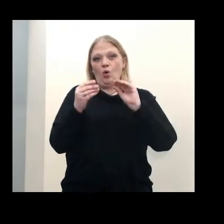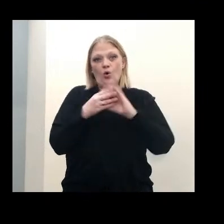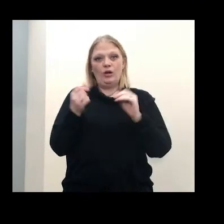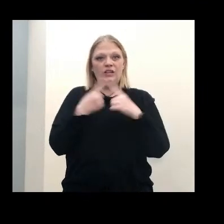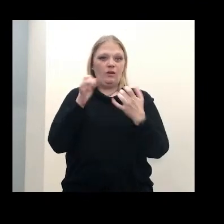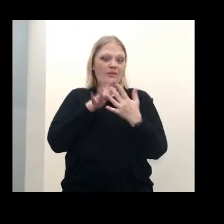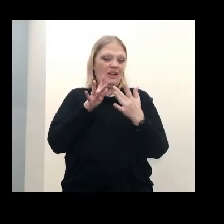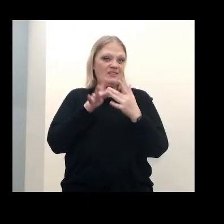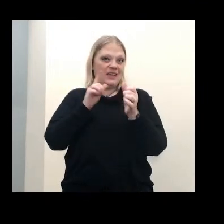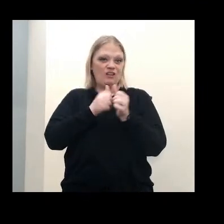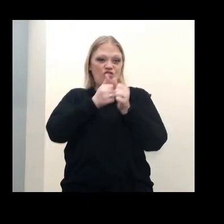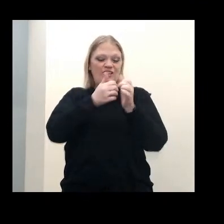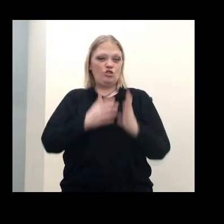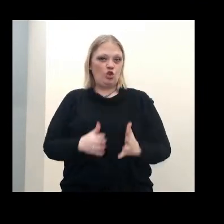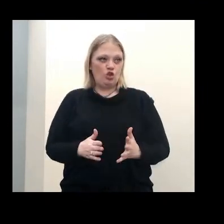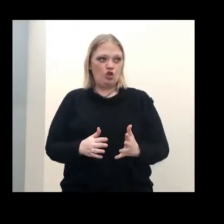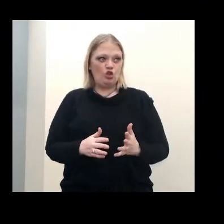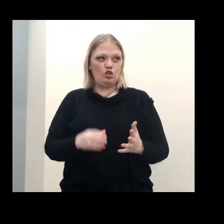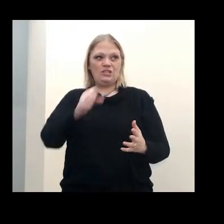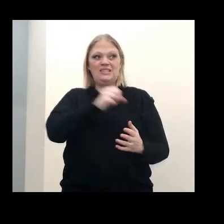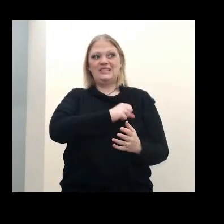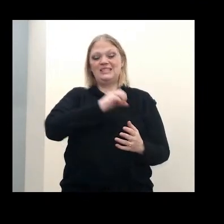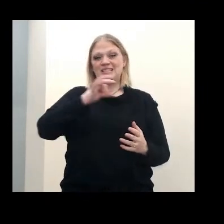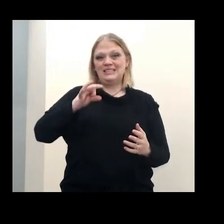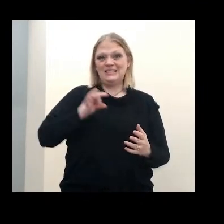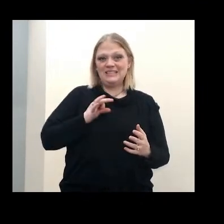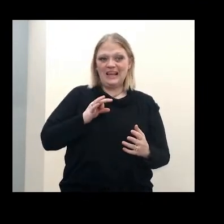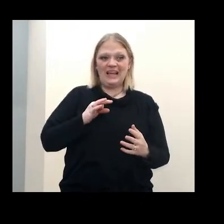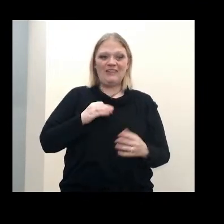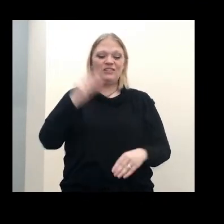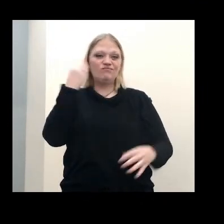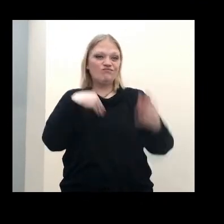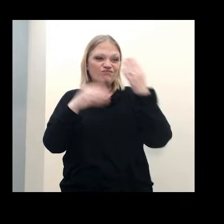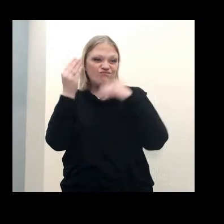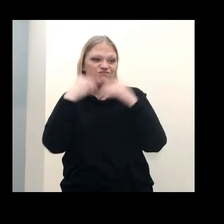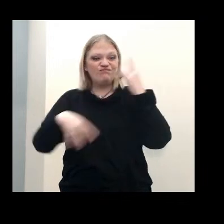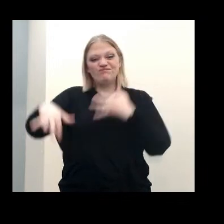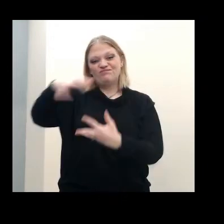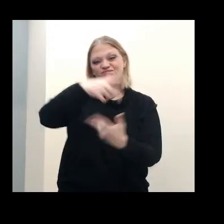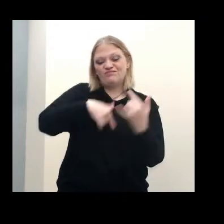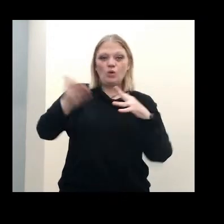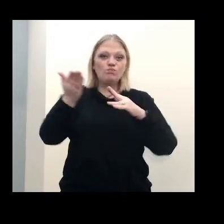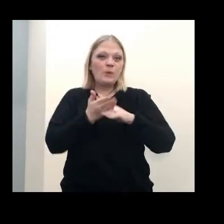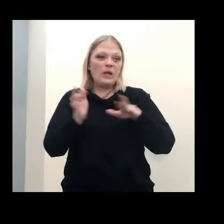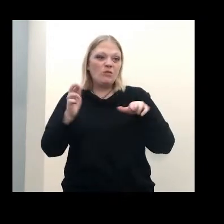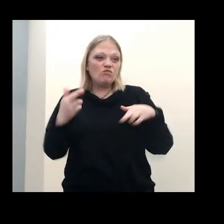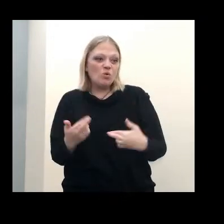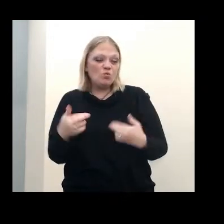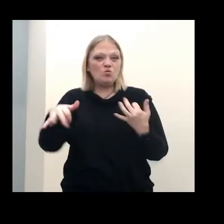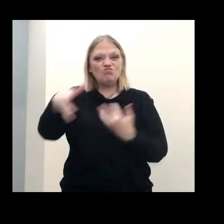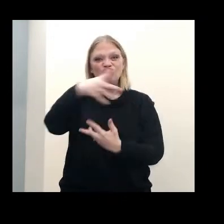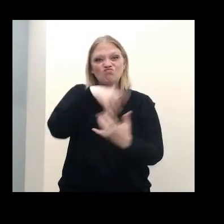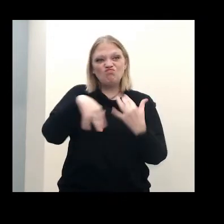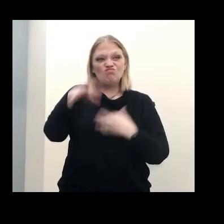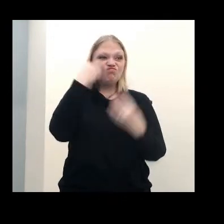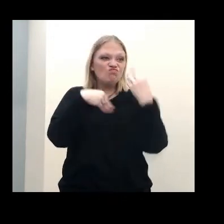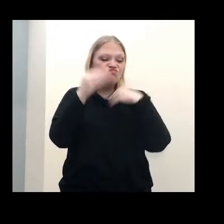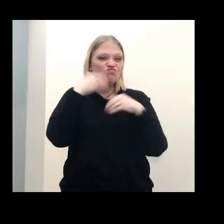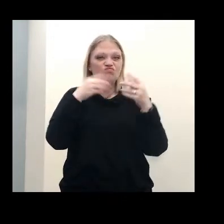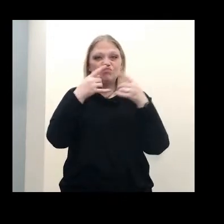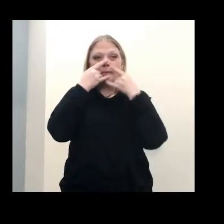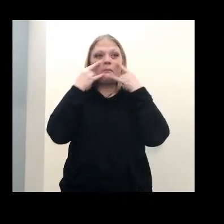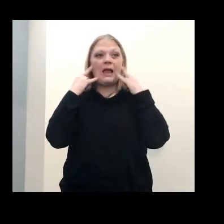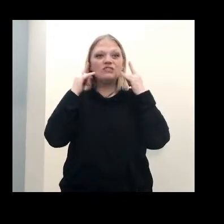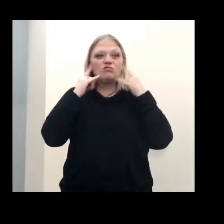contact tracers is that staff are eating and gathering in break rooms. They're just hanging out together in break rooms, sometimes without